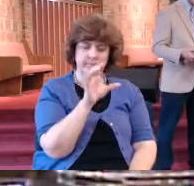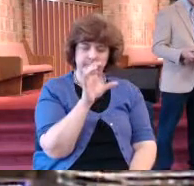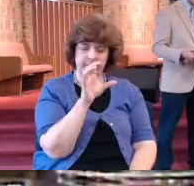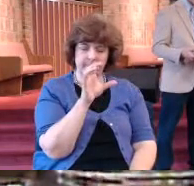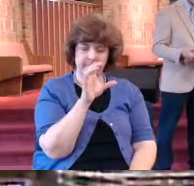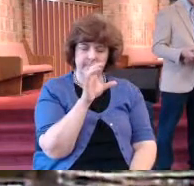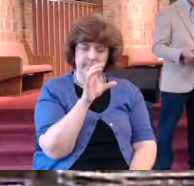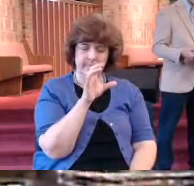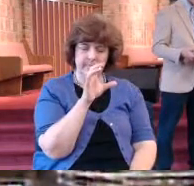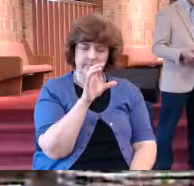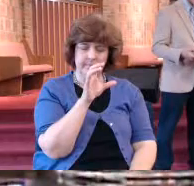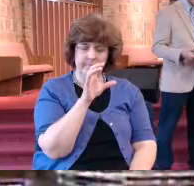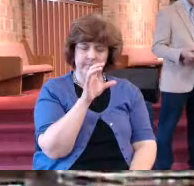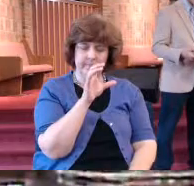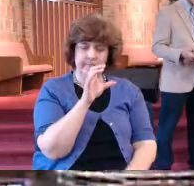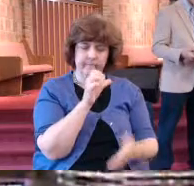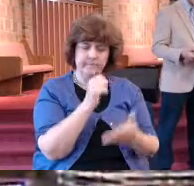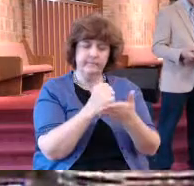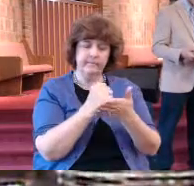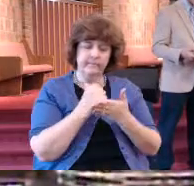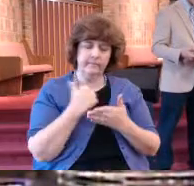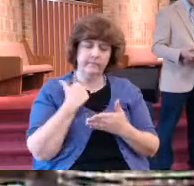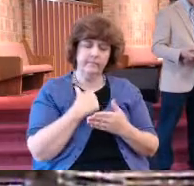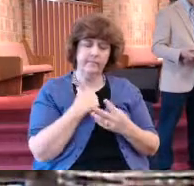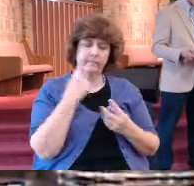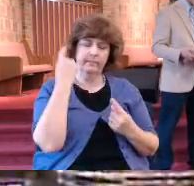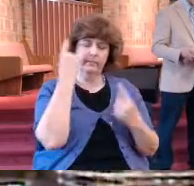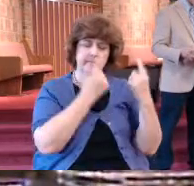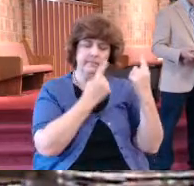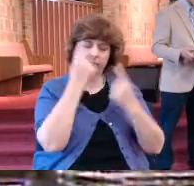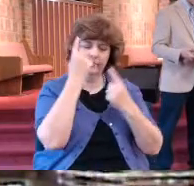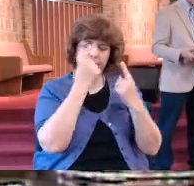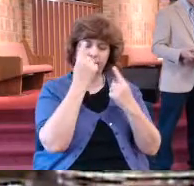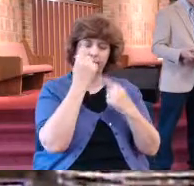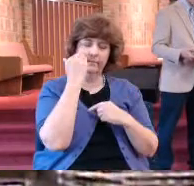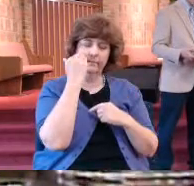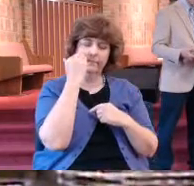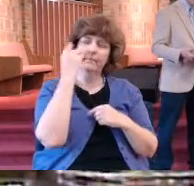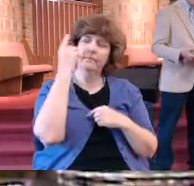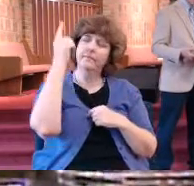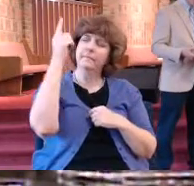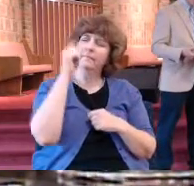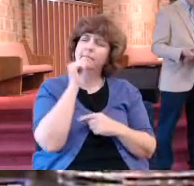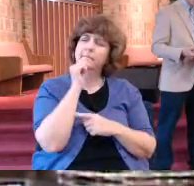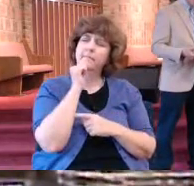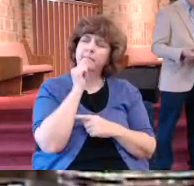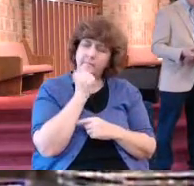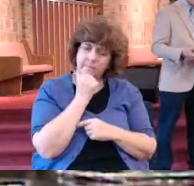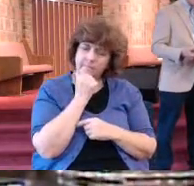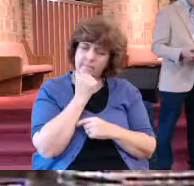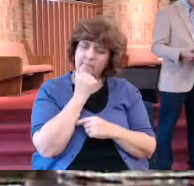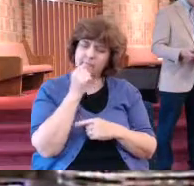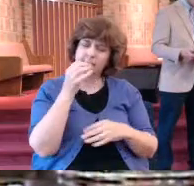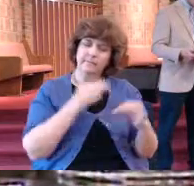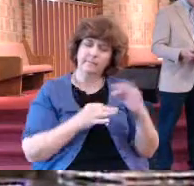Help us, Father, to reflect upon the things that he suffered for us, that his body